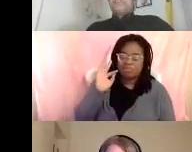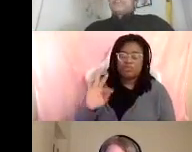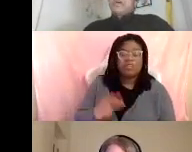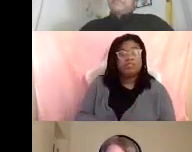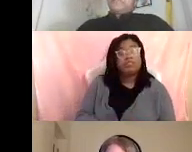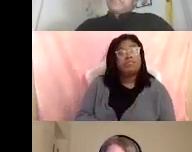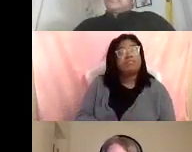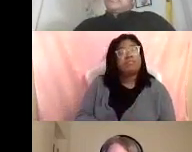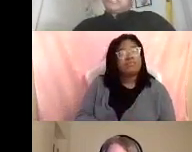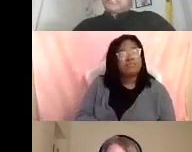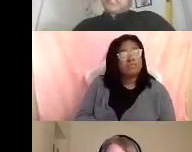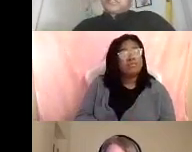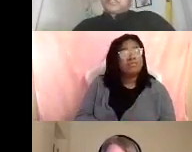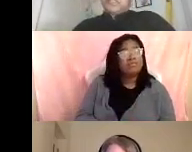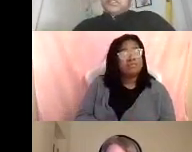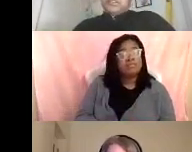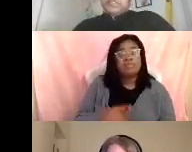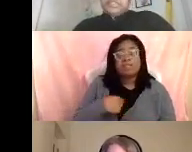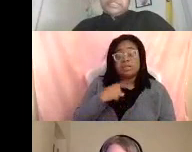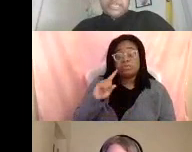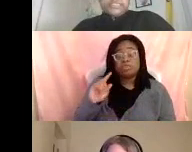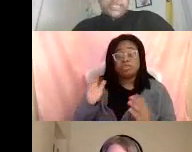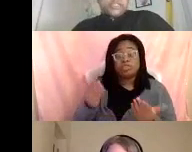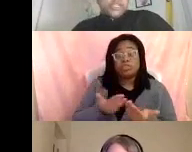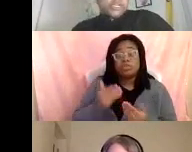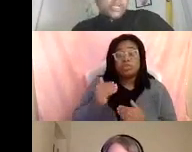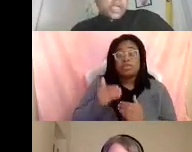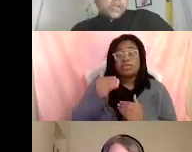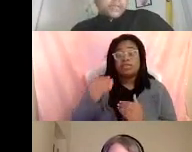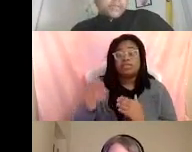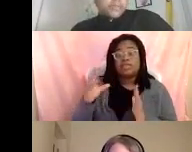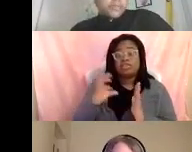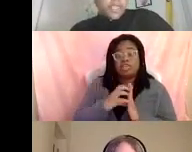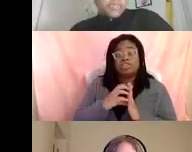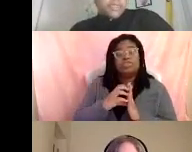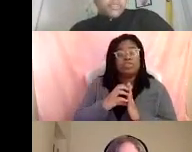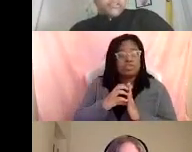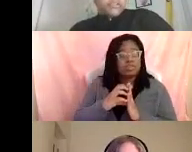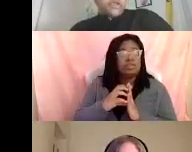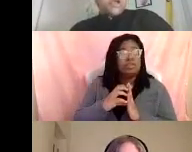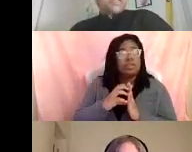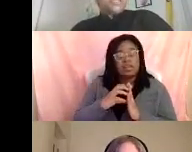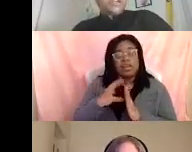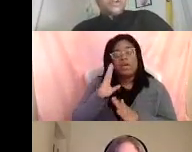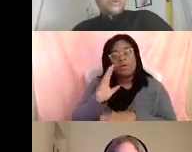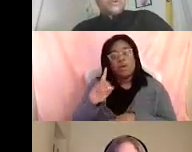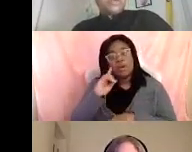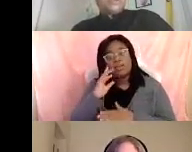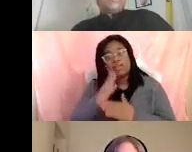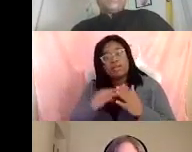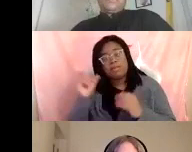I'm gonna just introduce this next section, and then we'll hear some